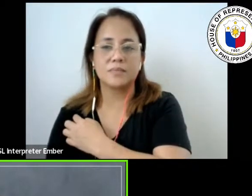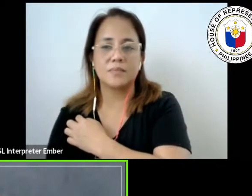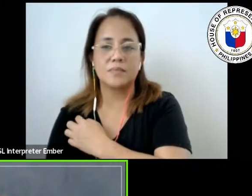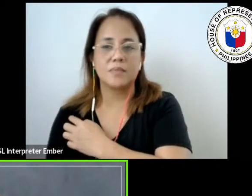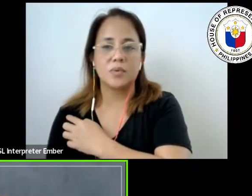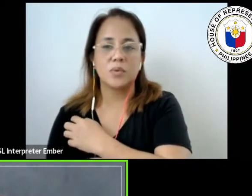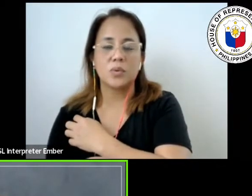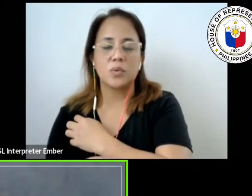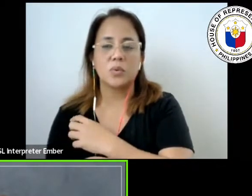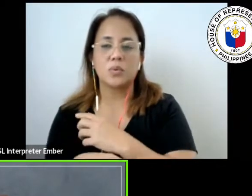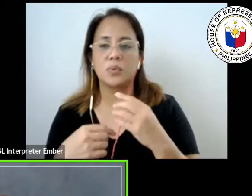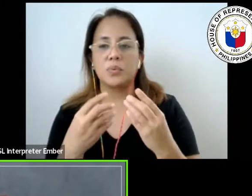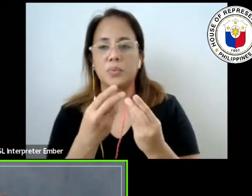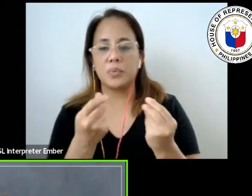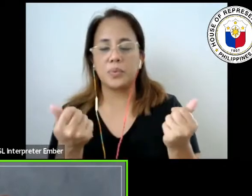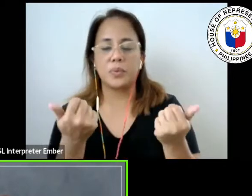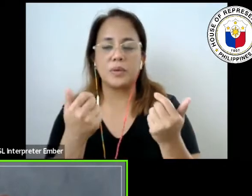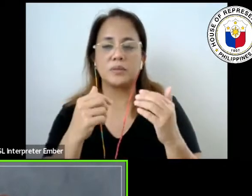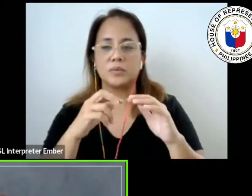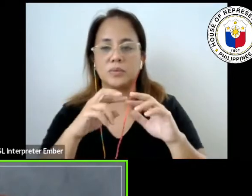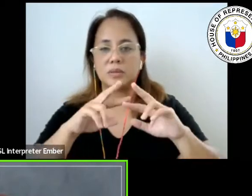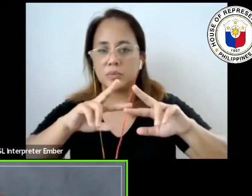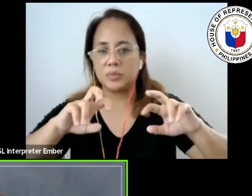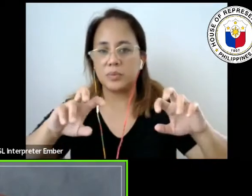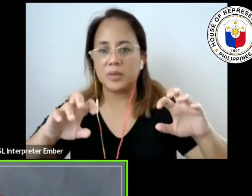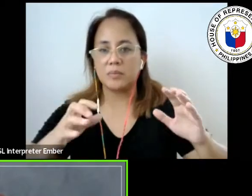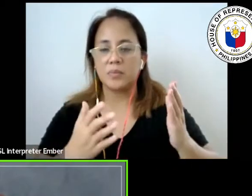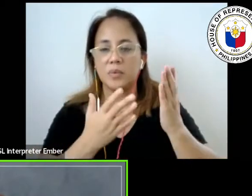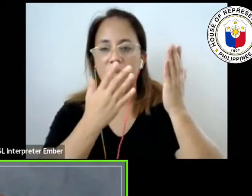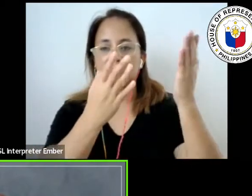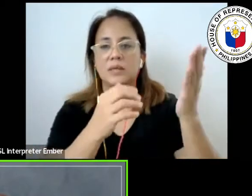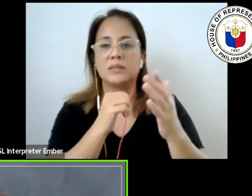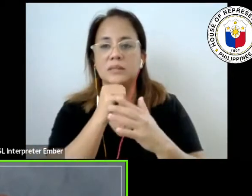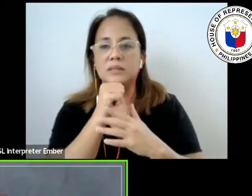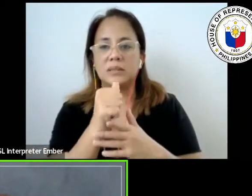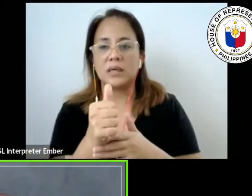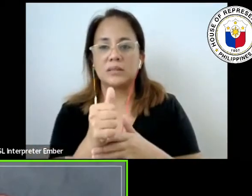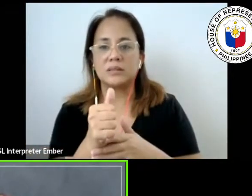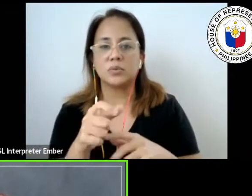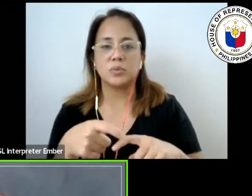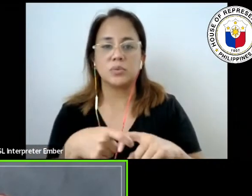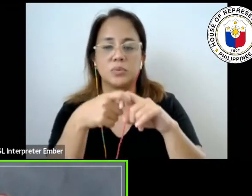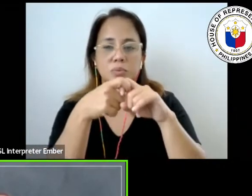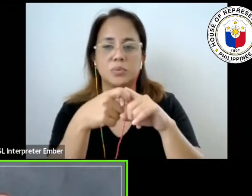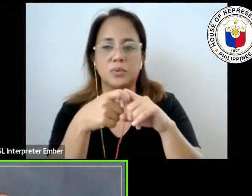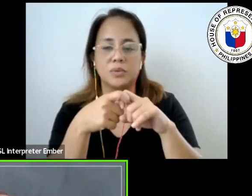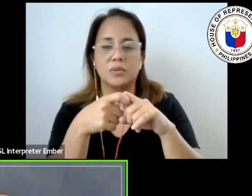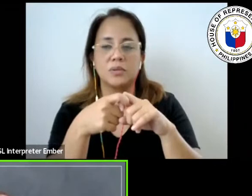we address the study is proposing not really to suspend